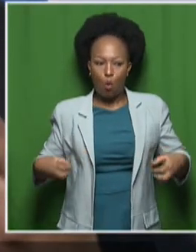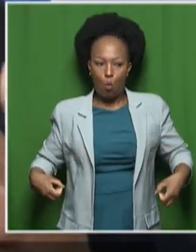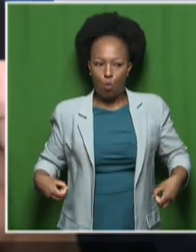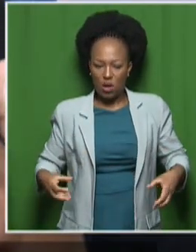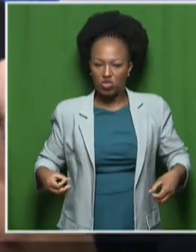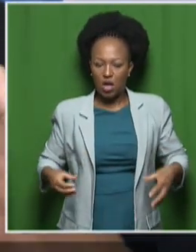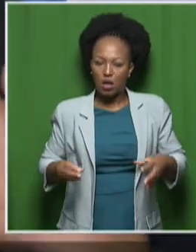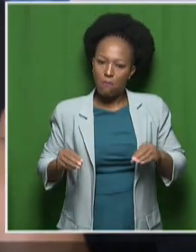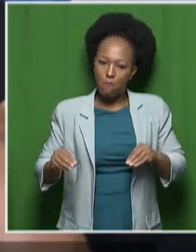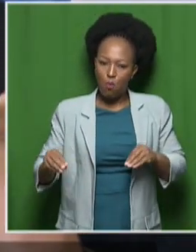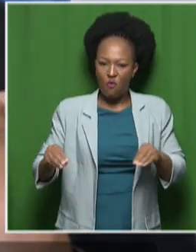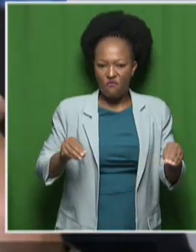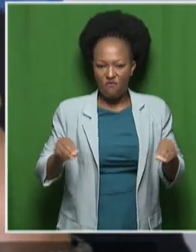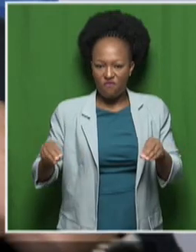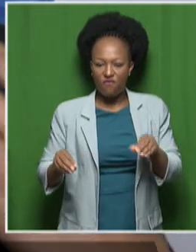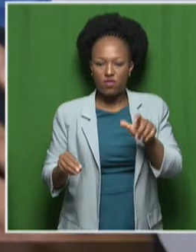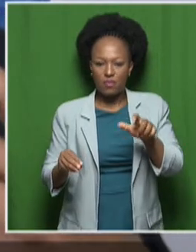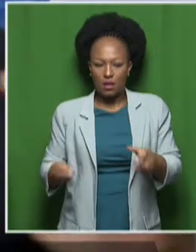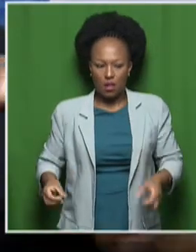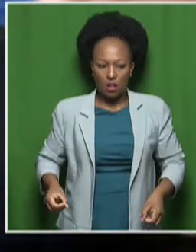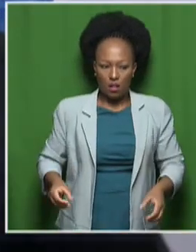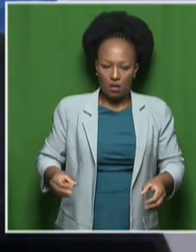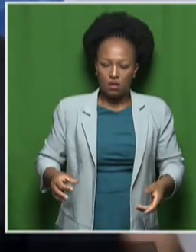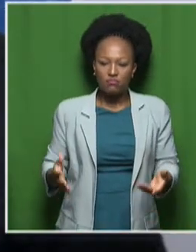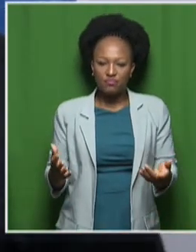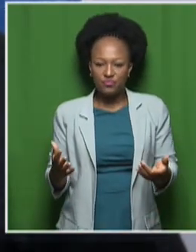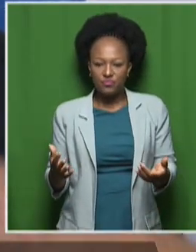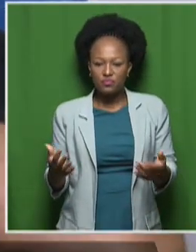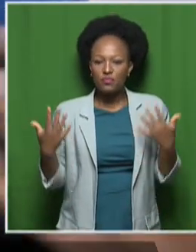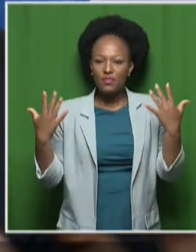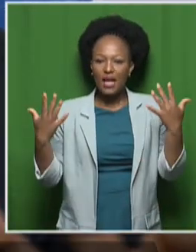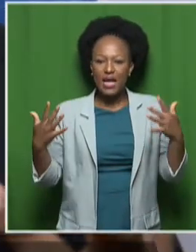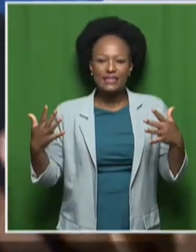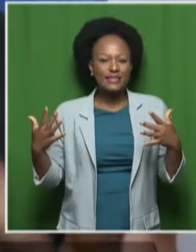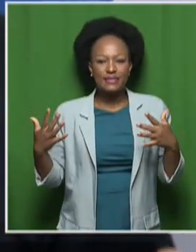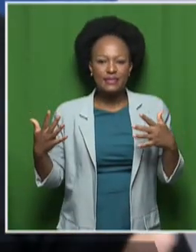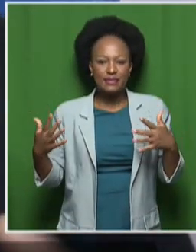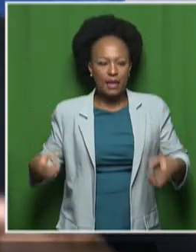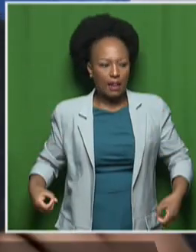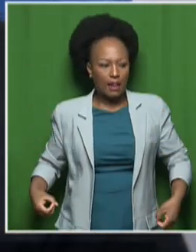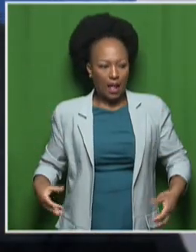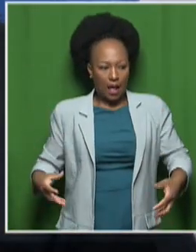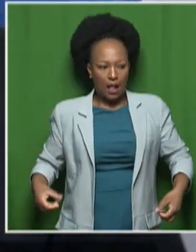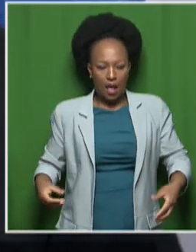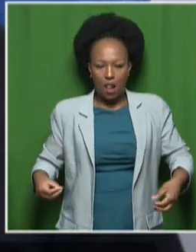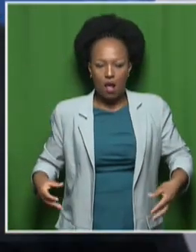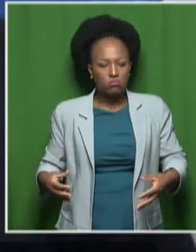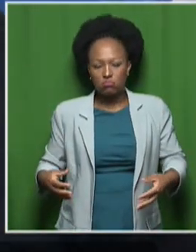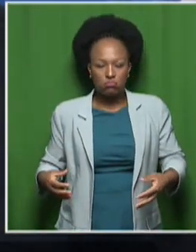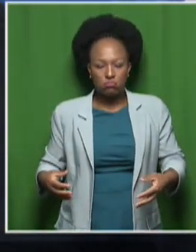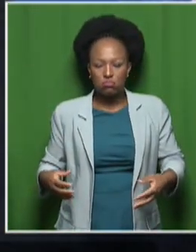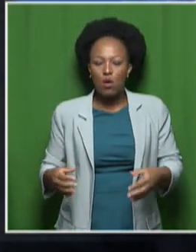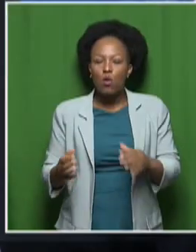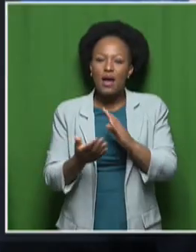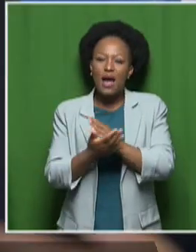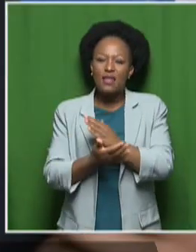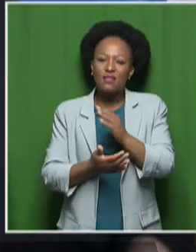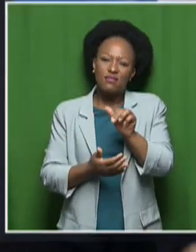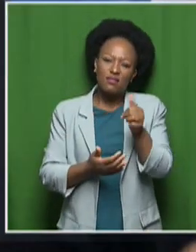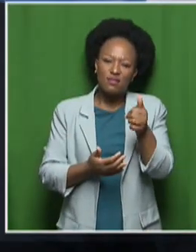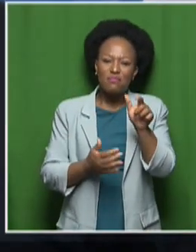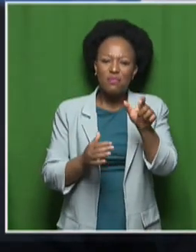person as well. So that allows you to then free your hands. If you for some people who are unable to use their hands as well,